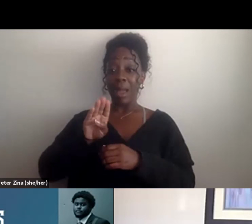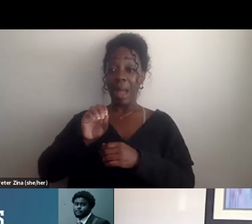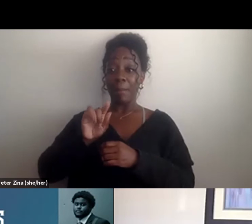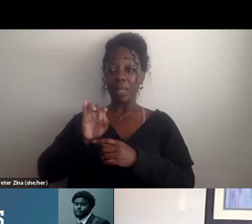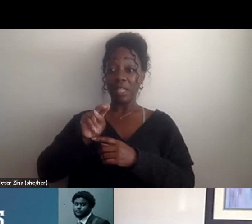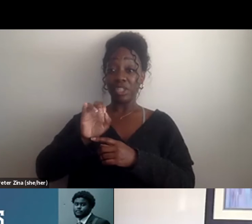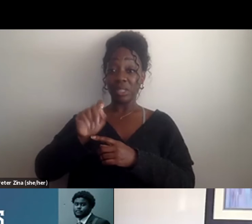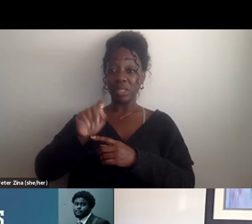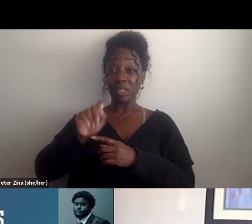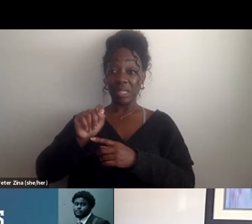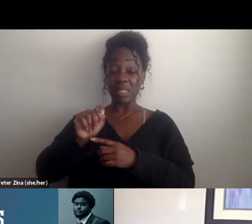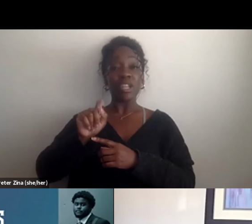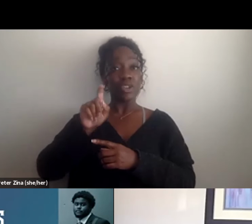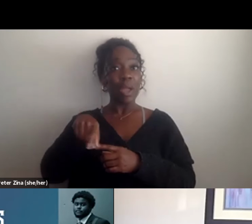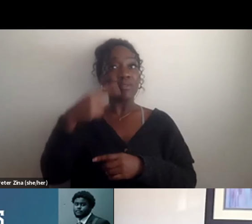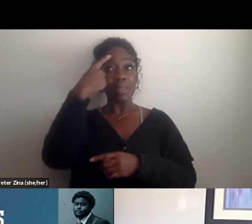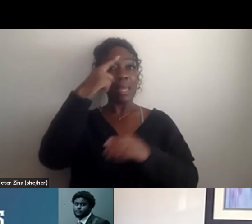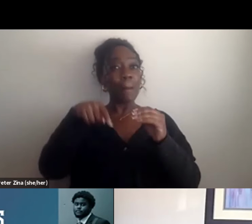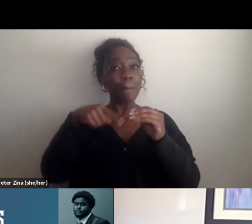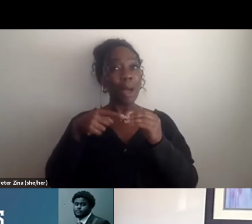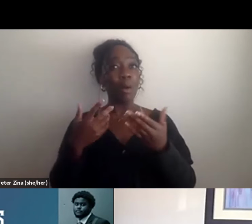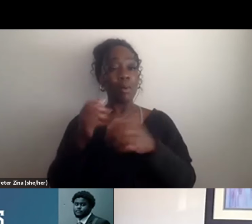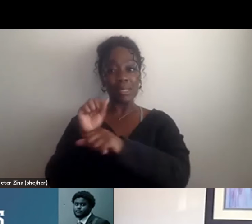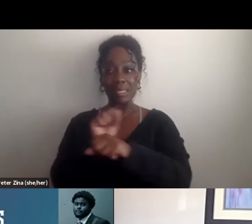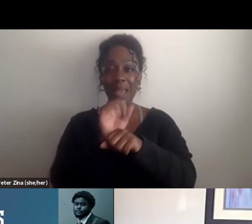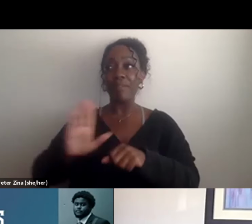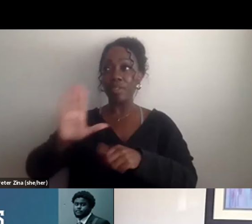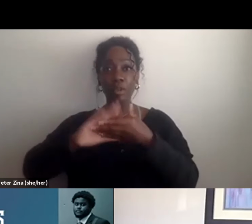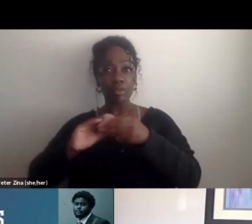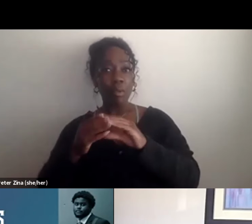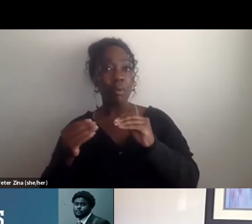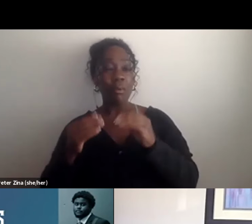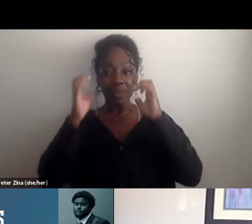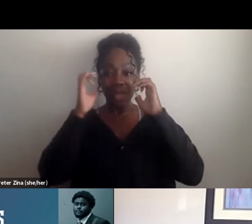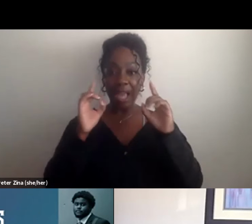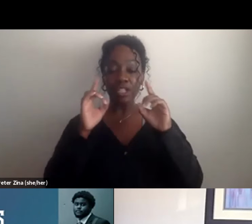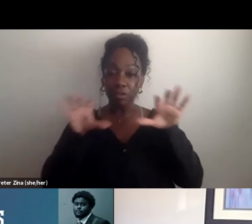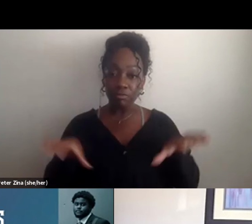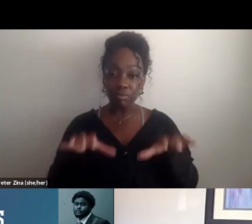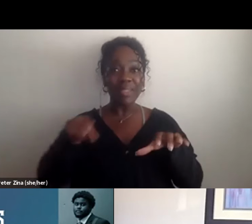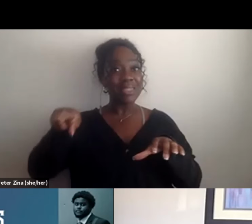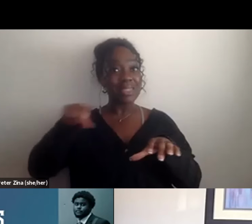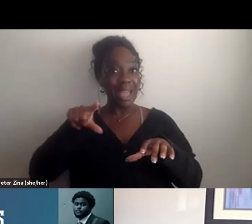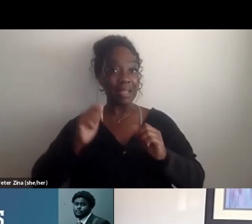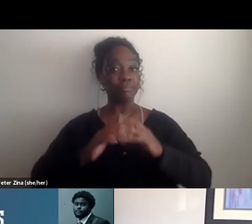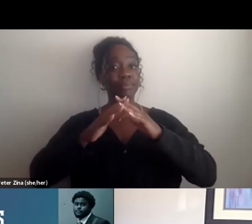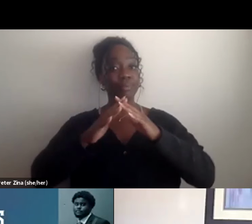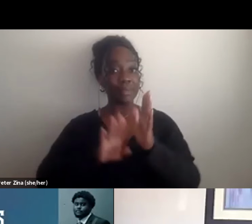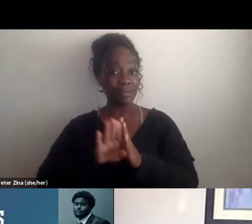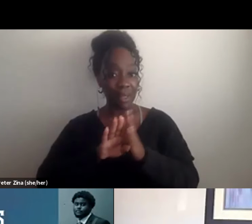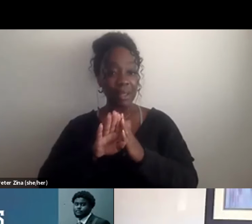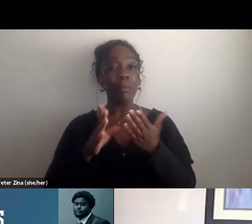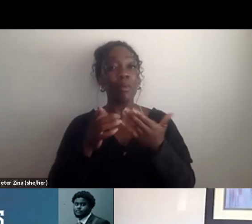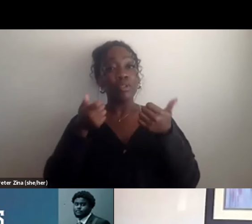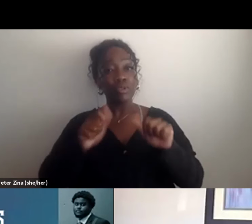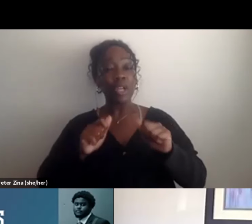the educational practices that they cultivated that had to do with chipping away at the very institution of slavery. And